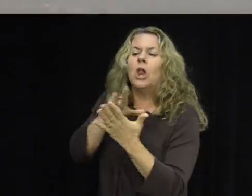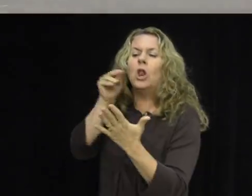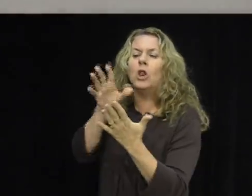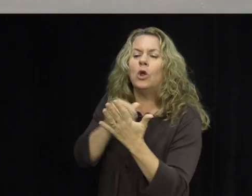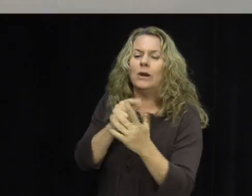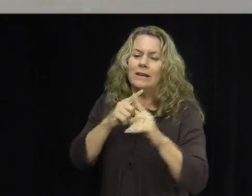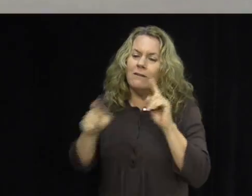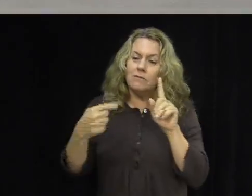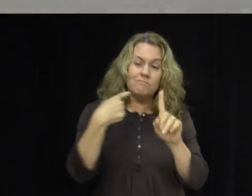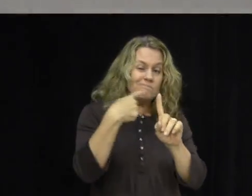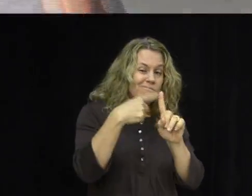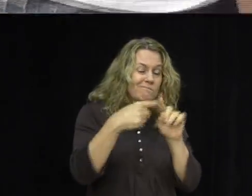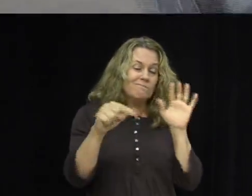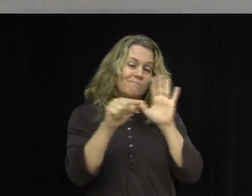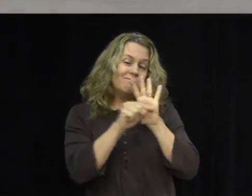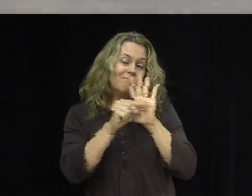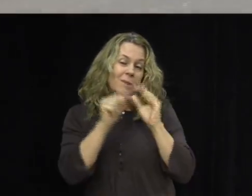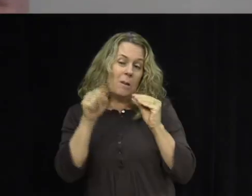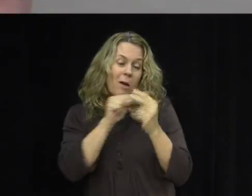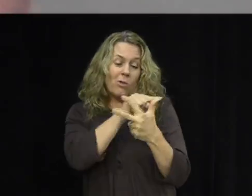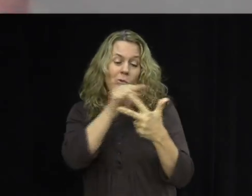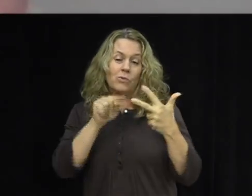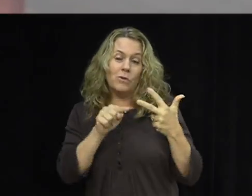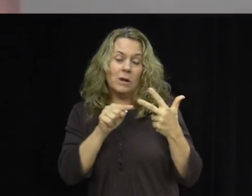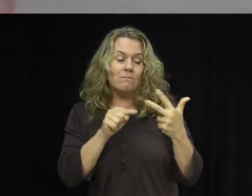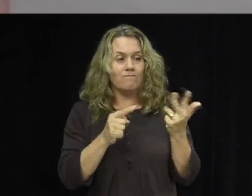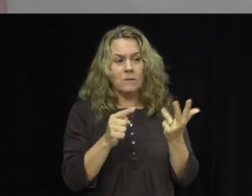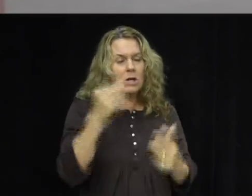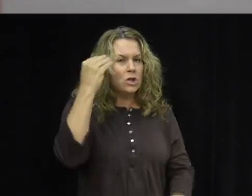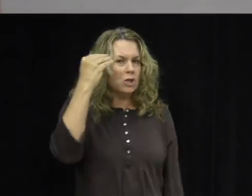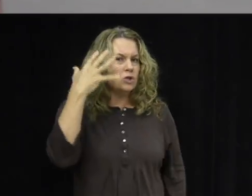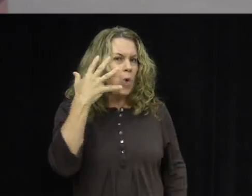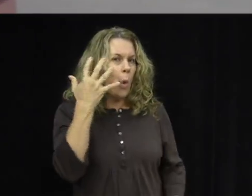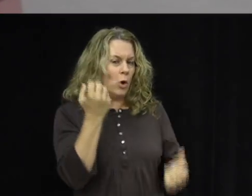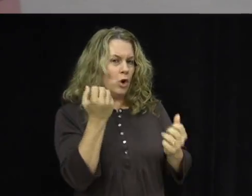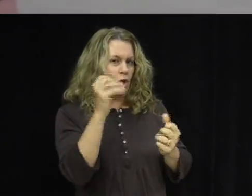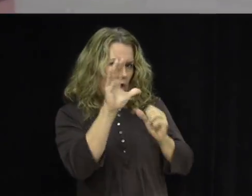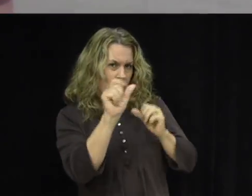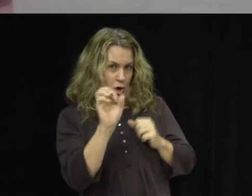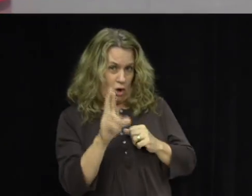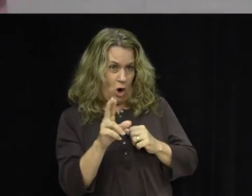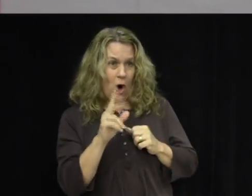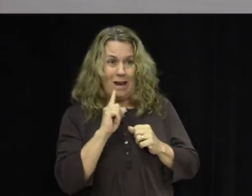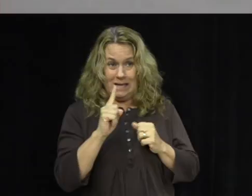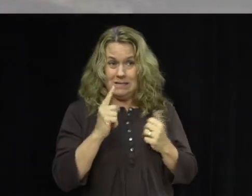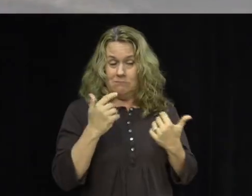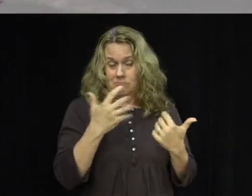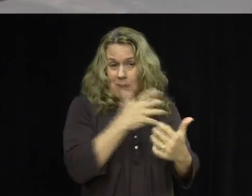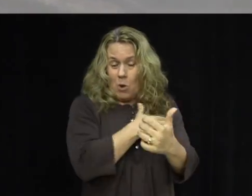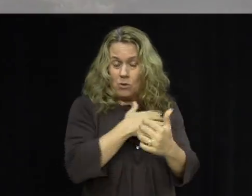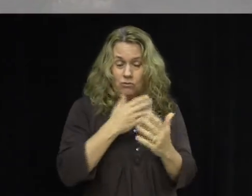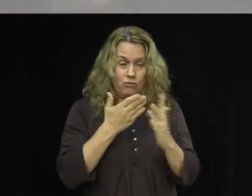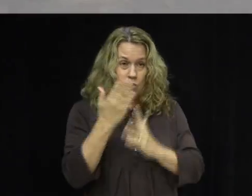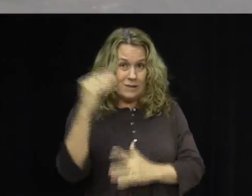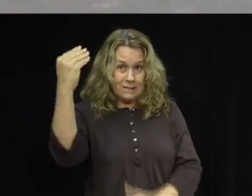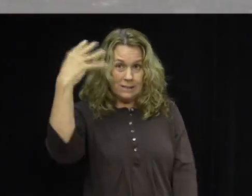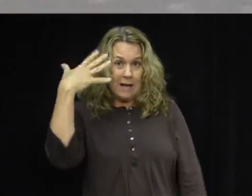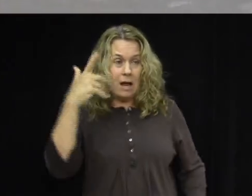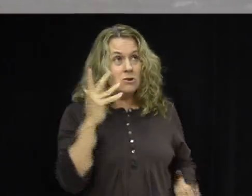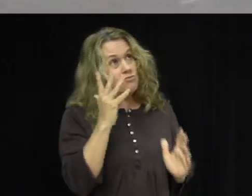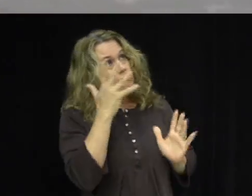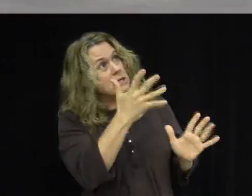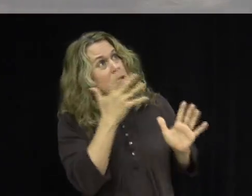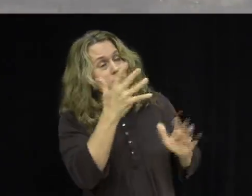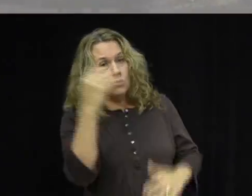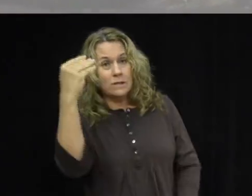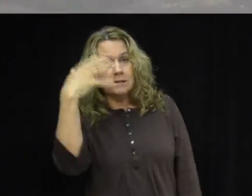type's advantages and disadvantages. Well, it's a solar car powered by the sun, and then if you just leave it to the